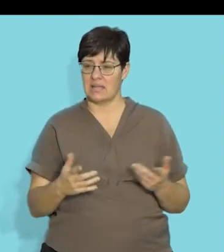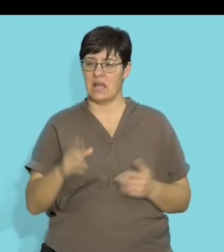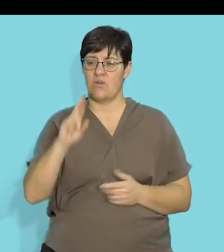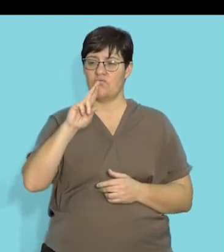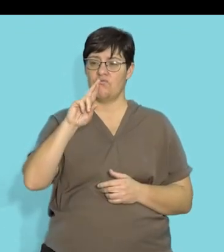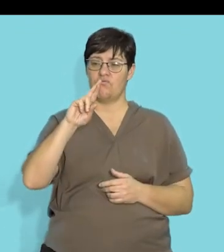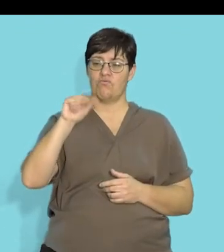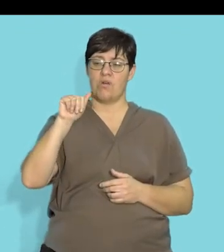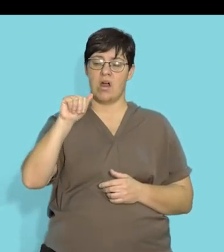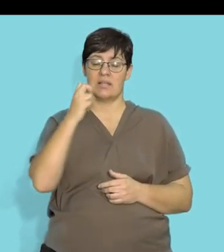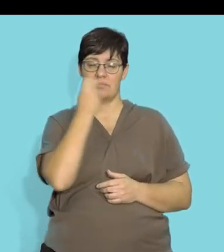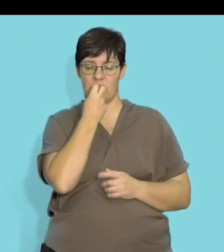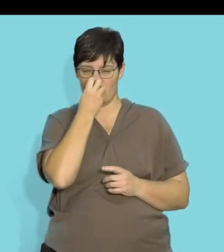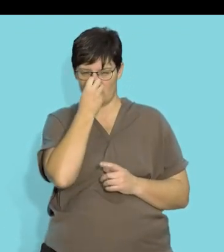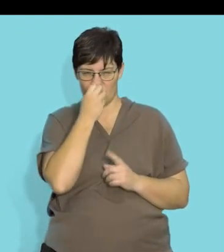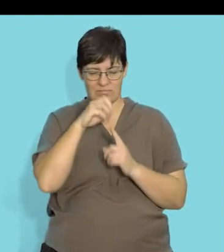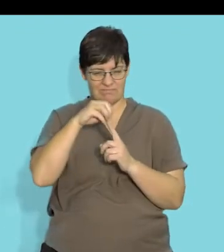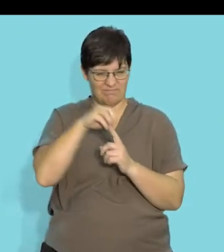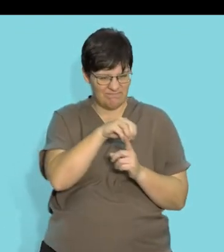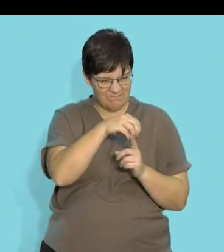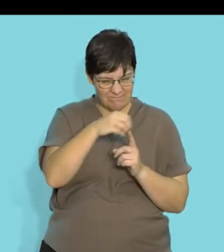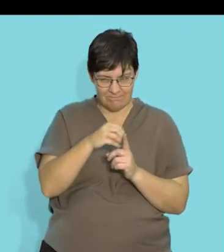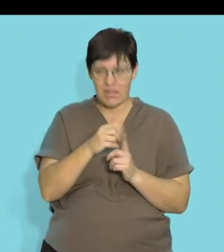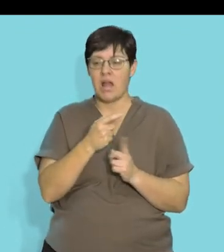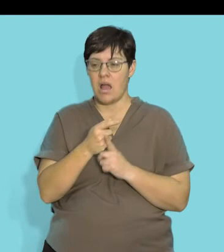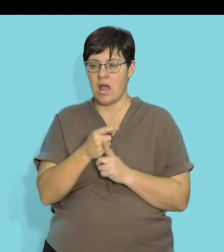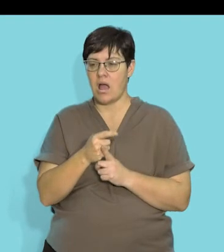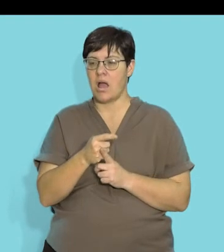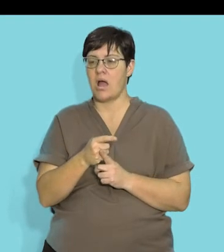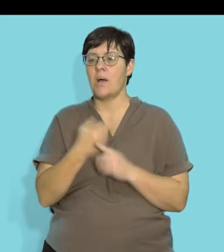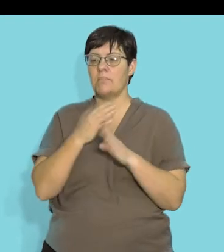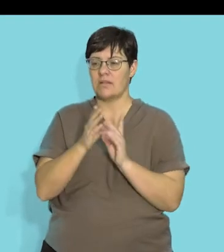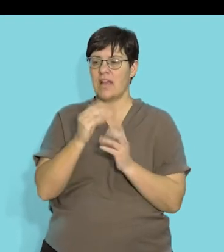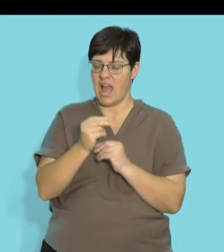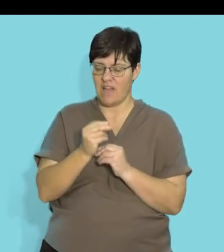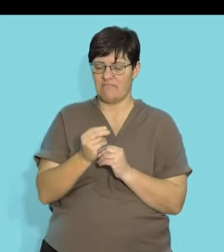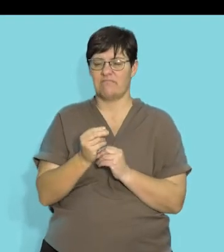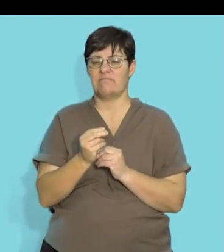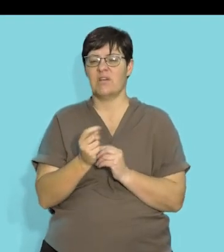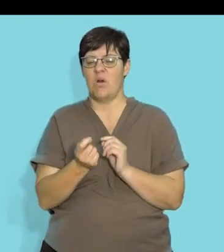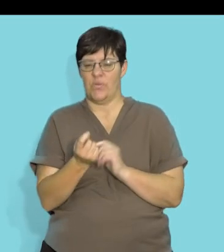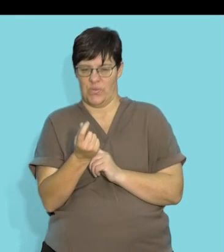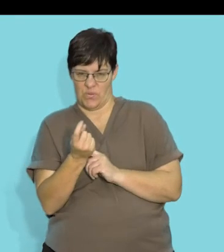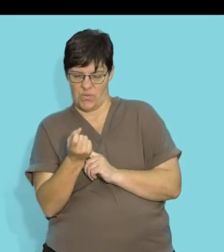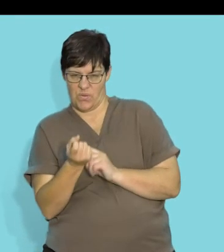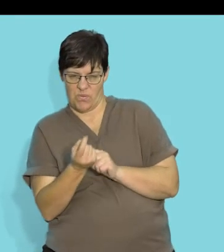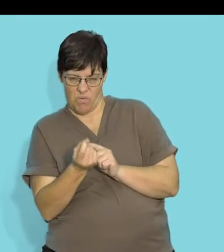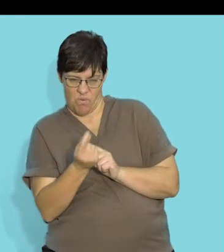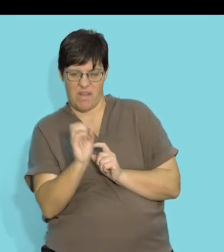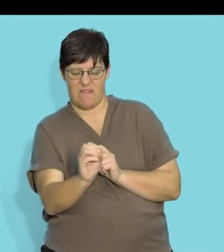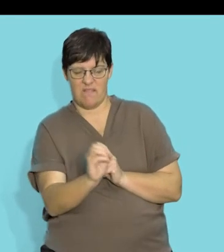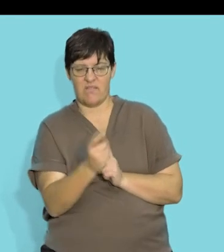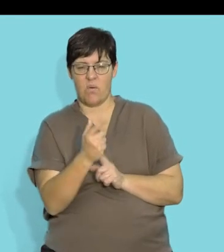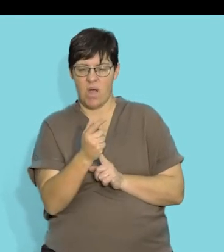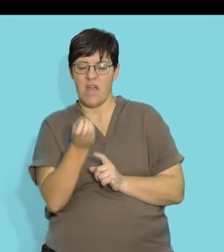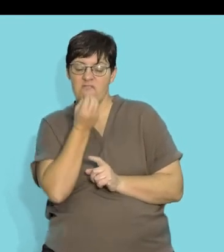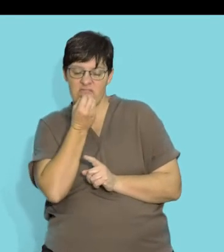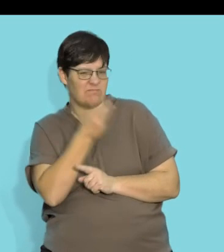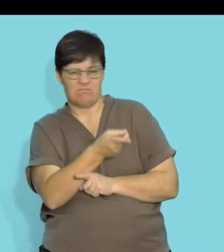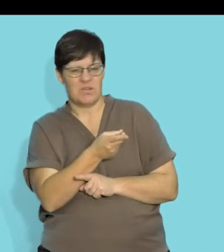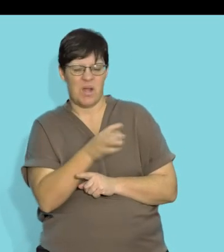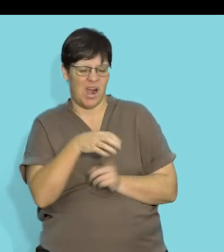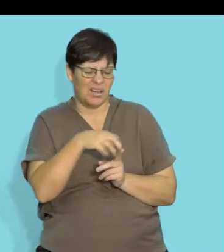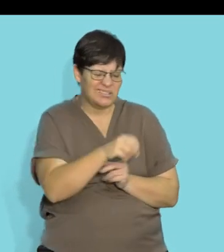spines that discourage the herbivores from feeding on them. We'll find that the presence of the thorns slows down the feeding